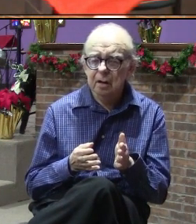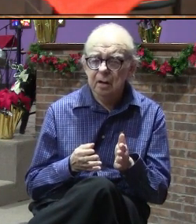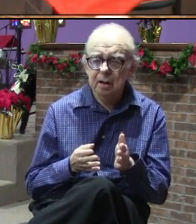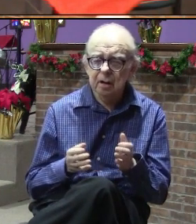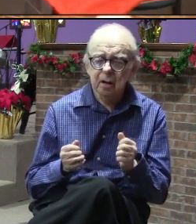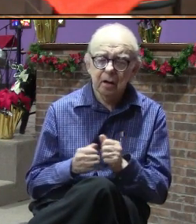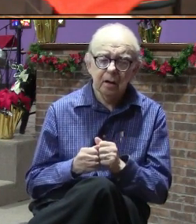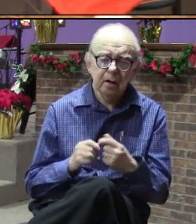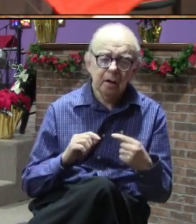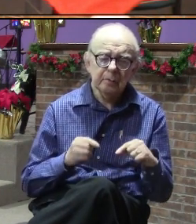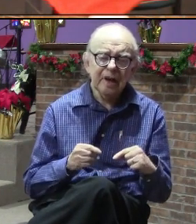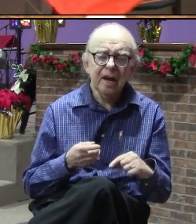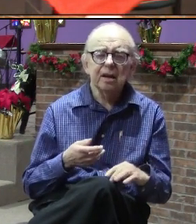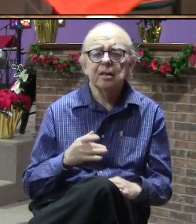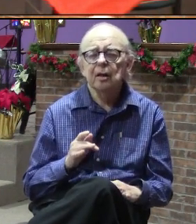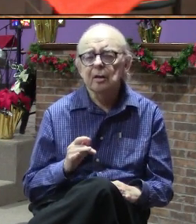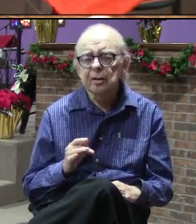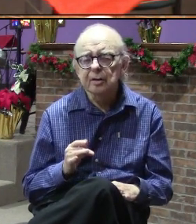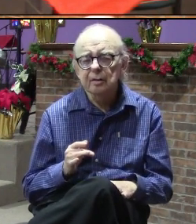with the pain and the hurt.